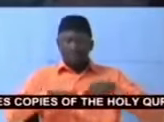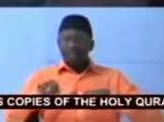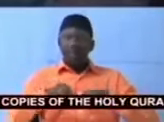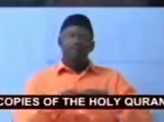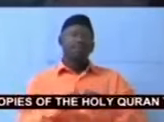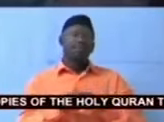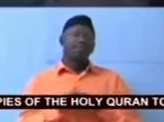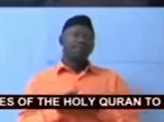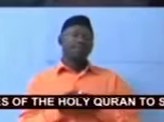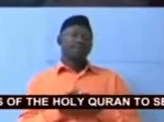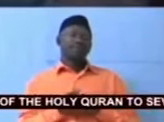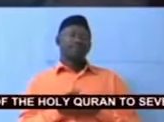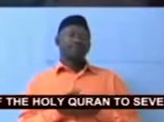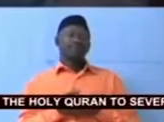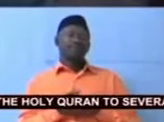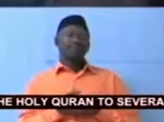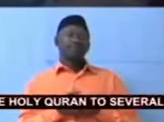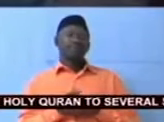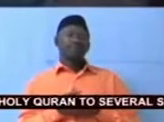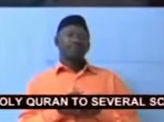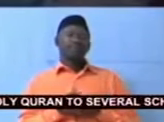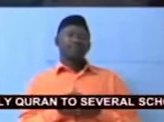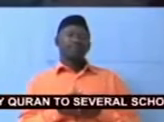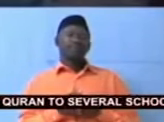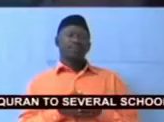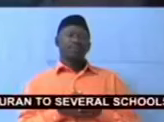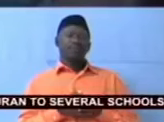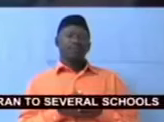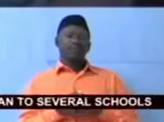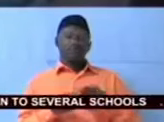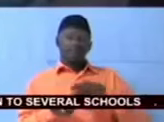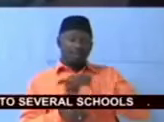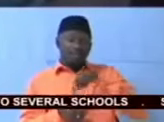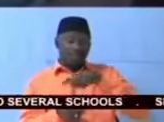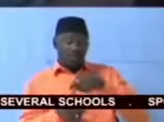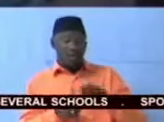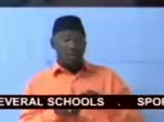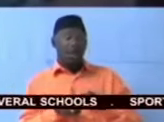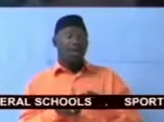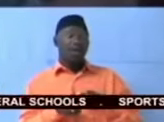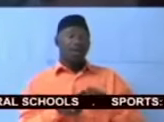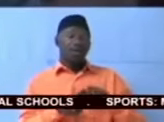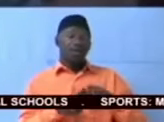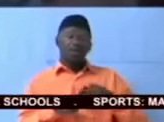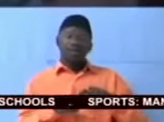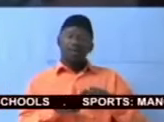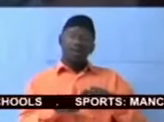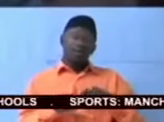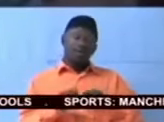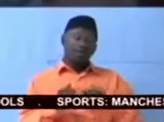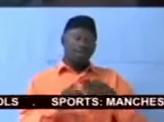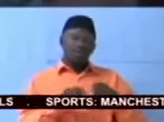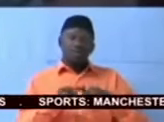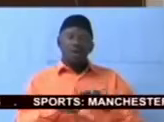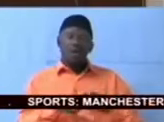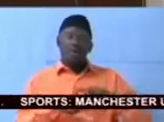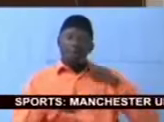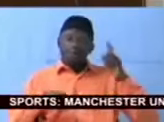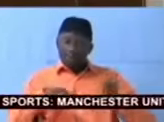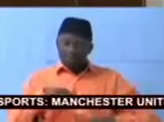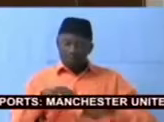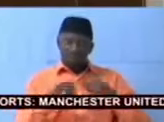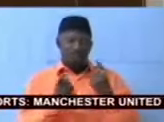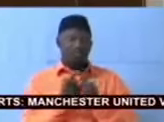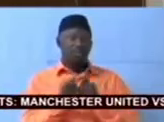jëm ci mbiri auto yi dawalam auto yi la and these were offenses that would mainly attack fine tété ben nak lolu ci bari dal